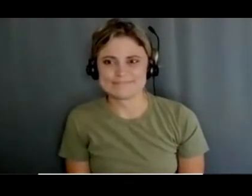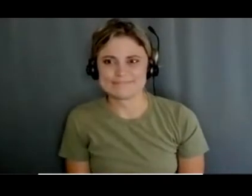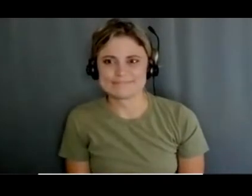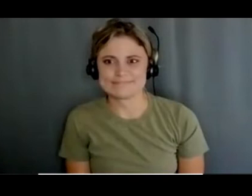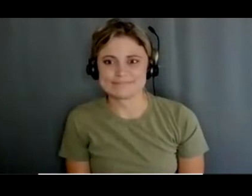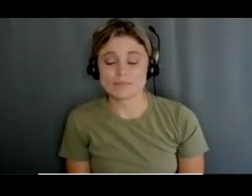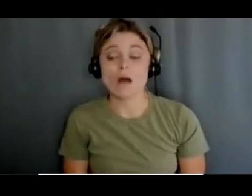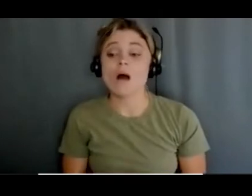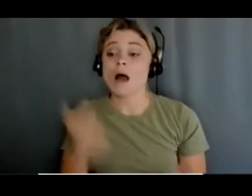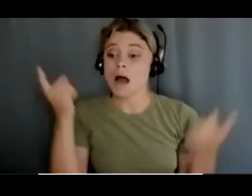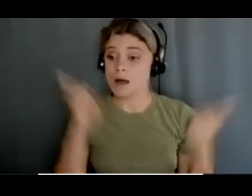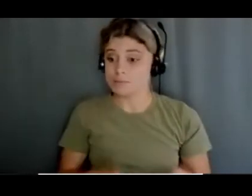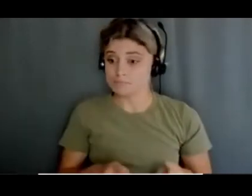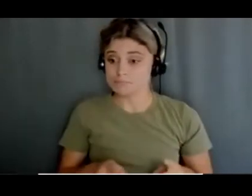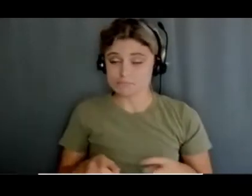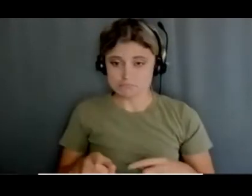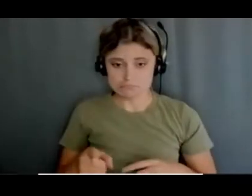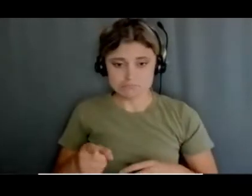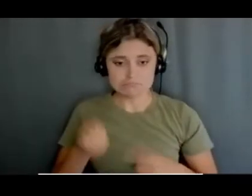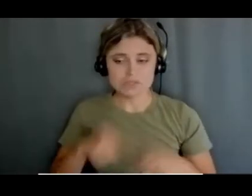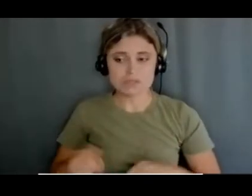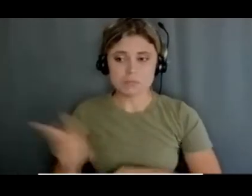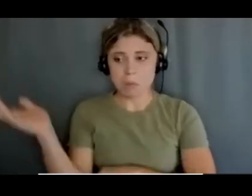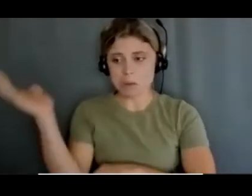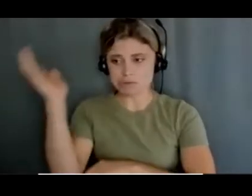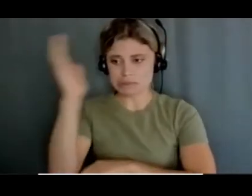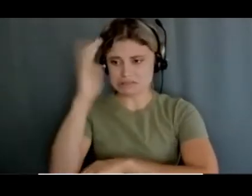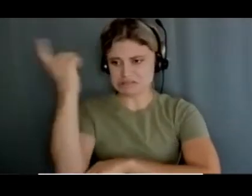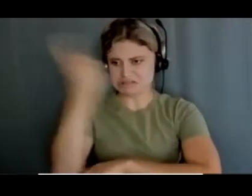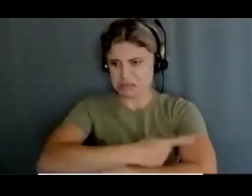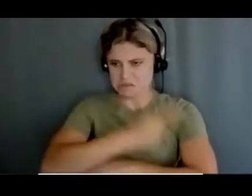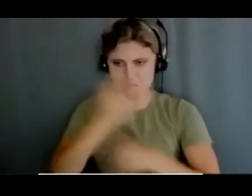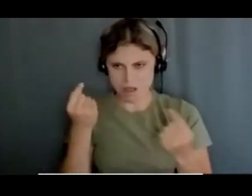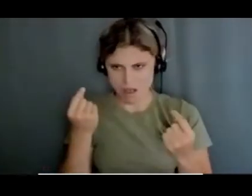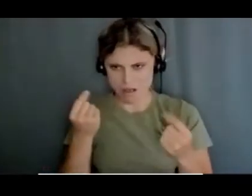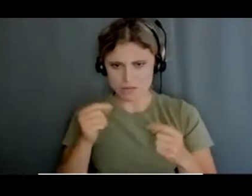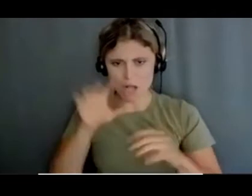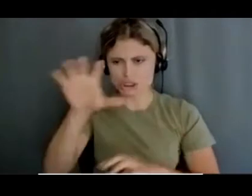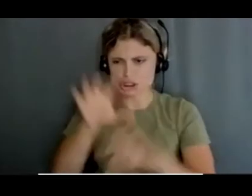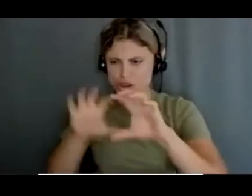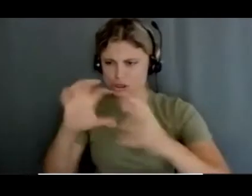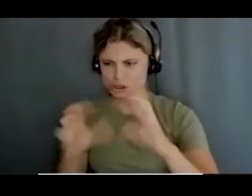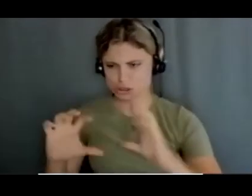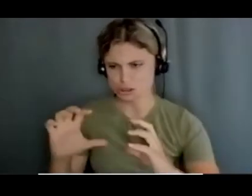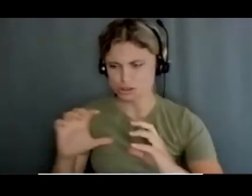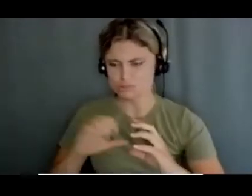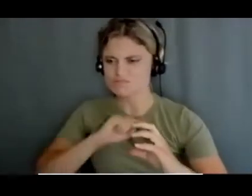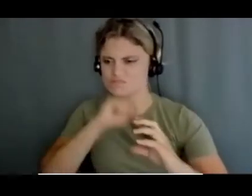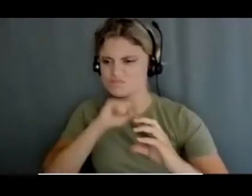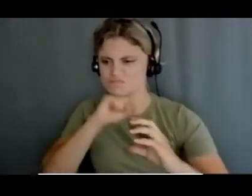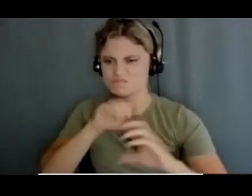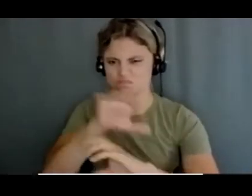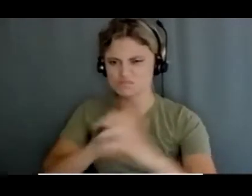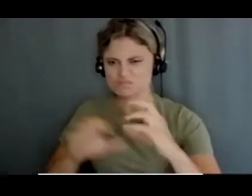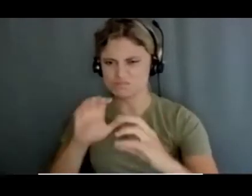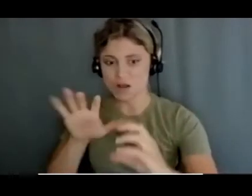One day, in a mound of stones, she found one that stood out from all the others.